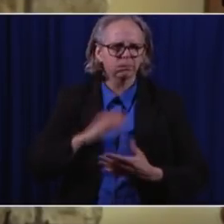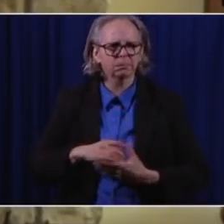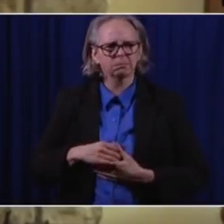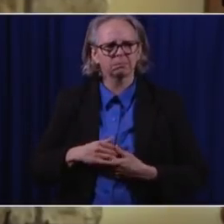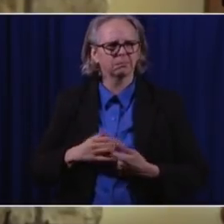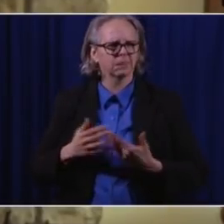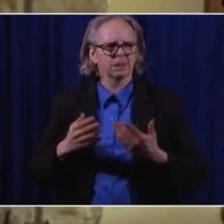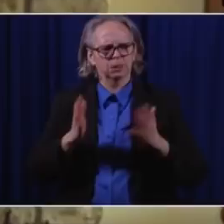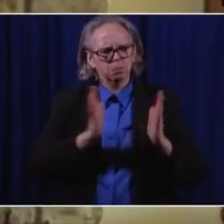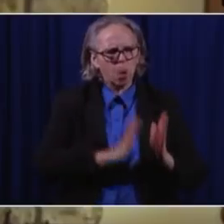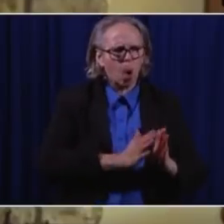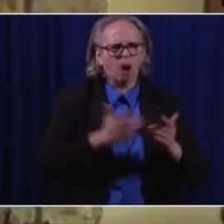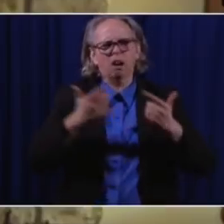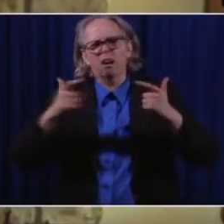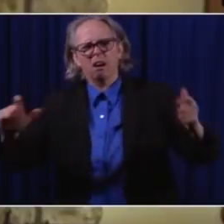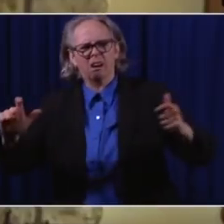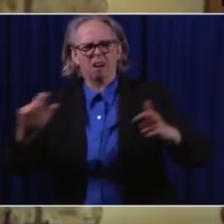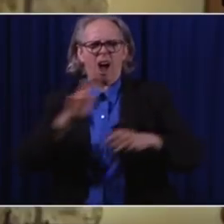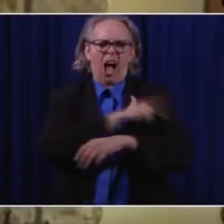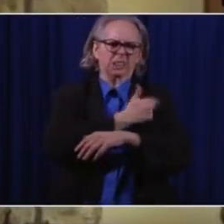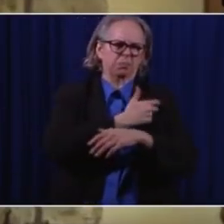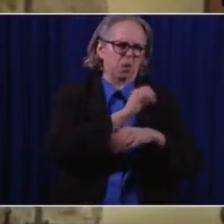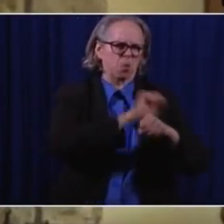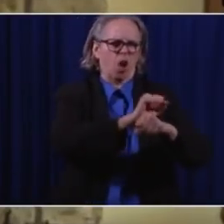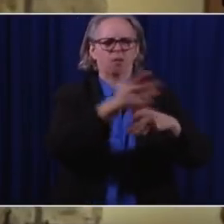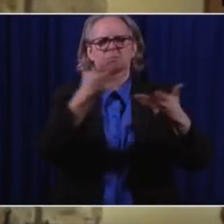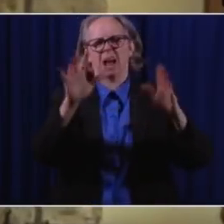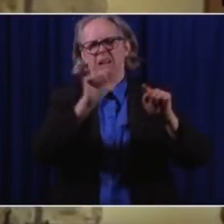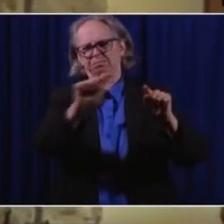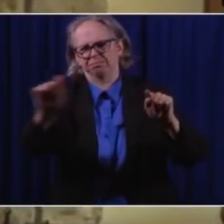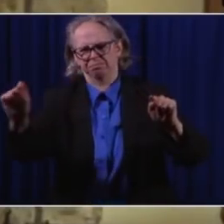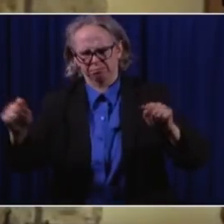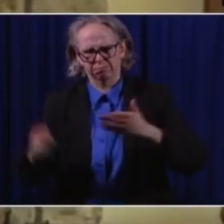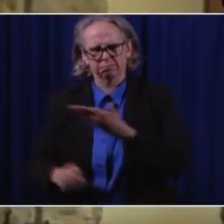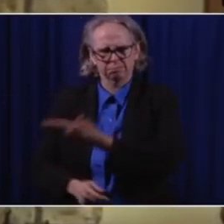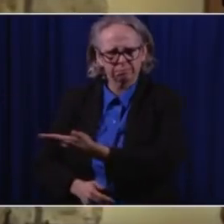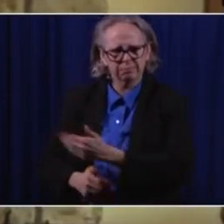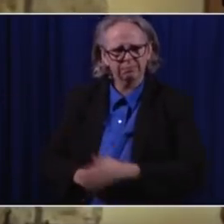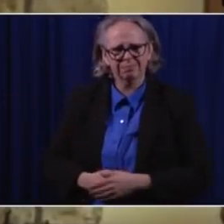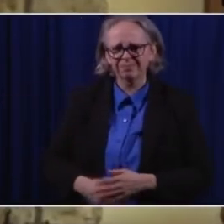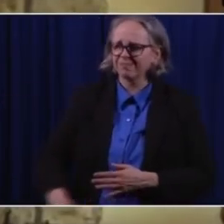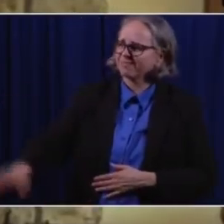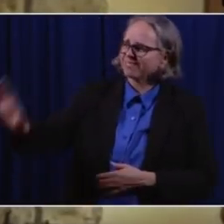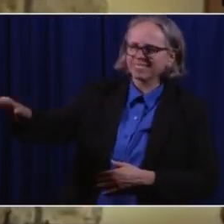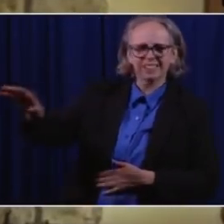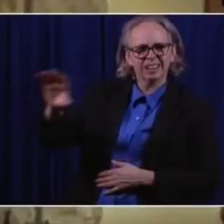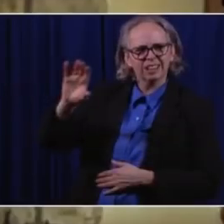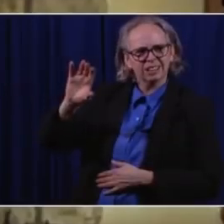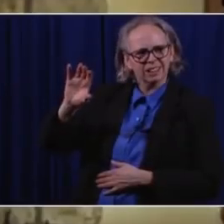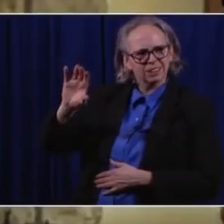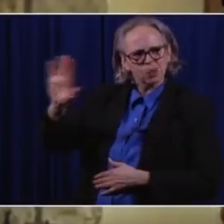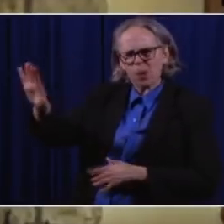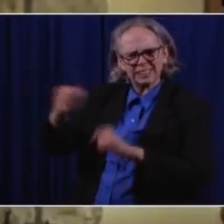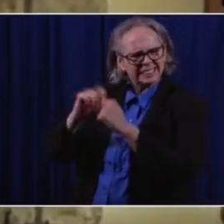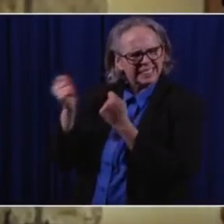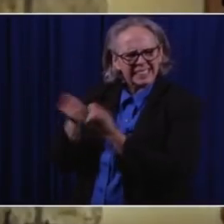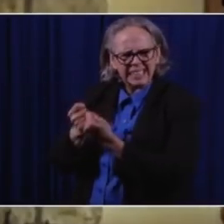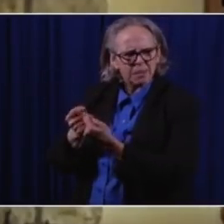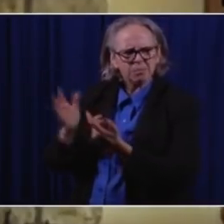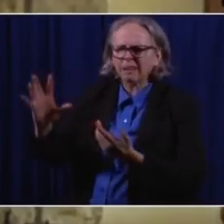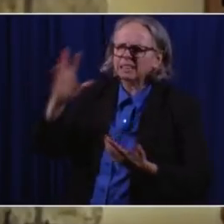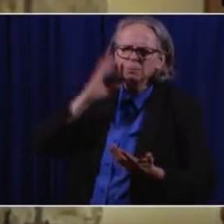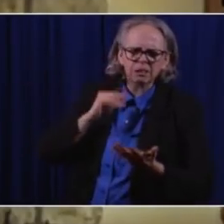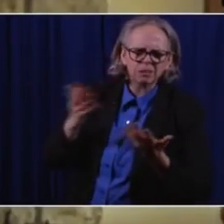inside Columbus as well. So what does it look like for your team right now? Tell us